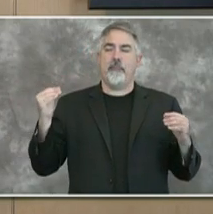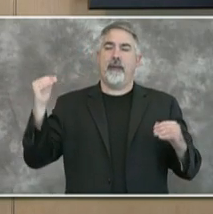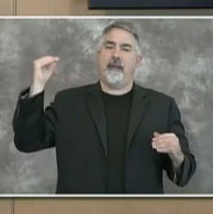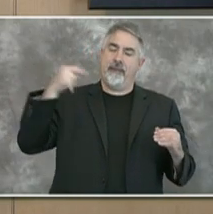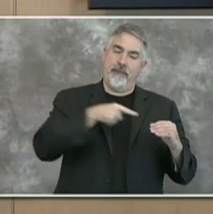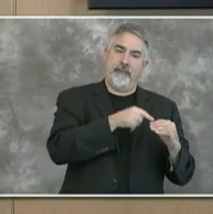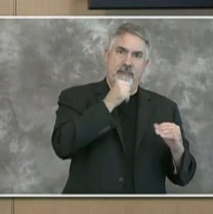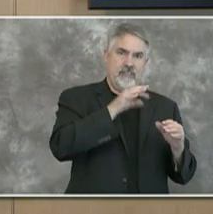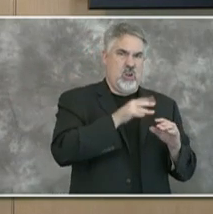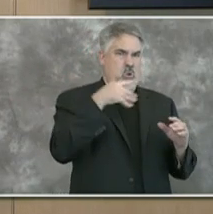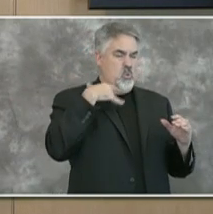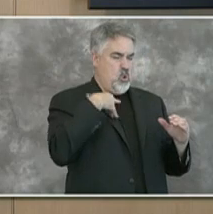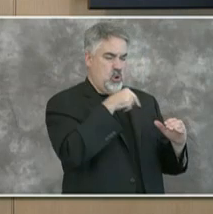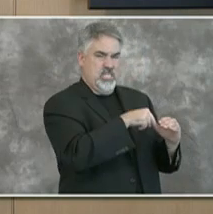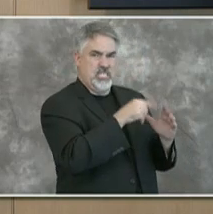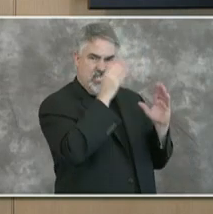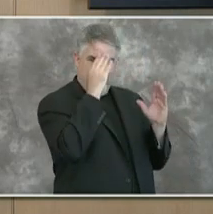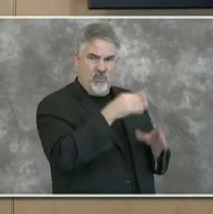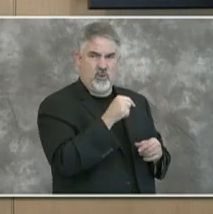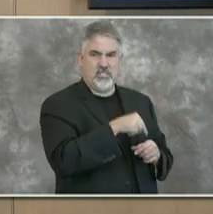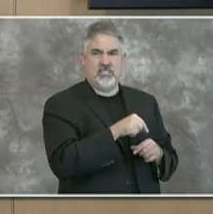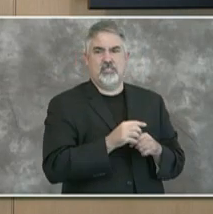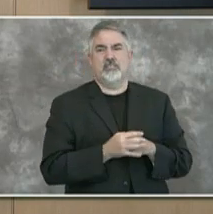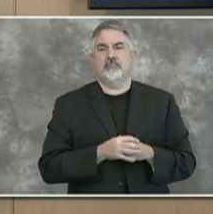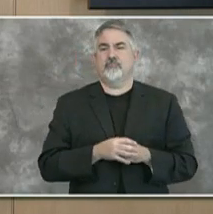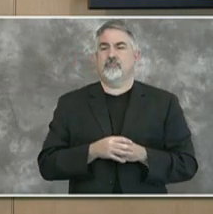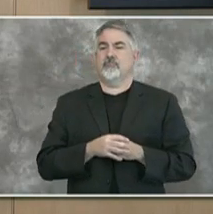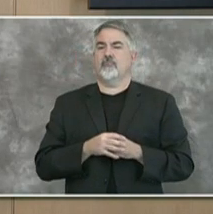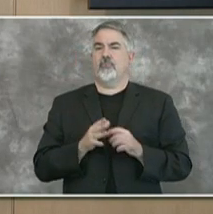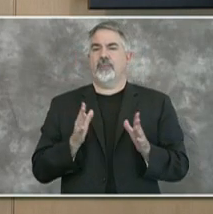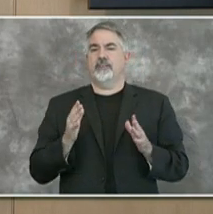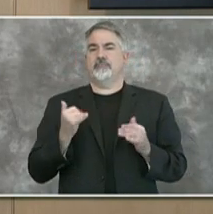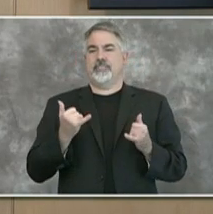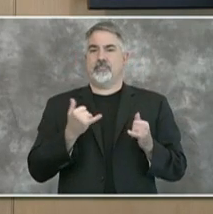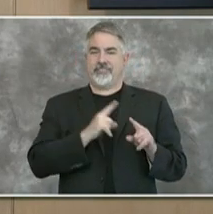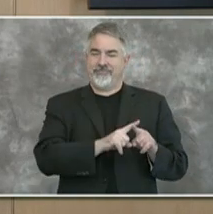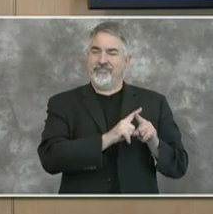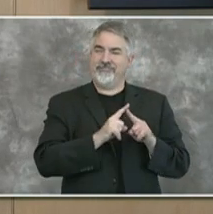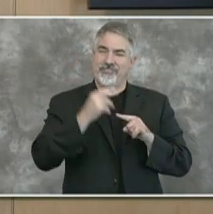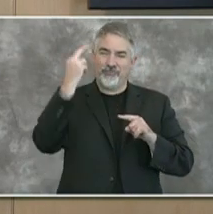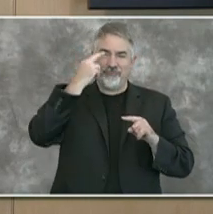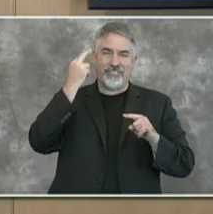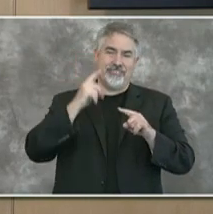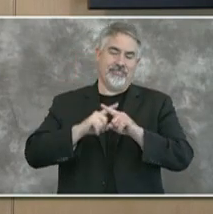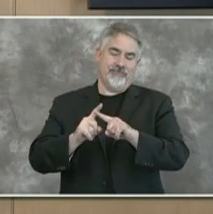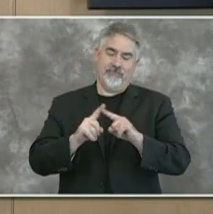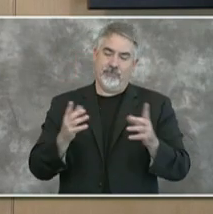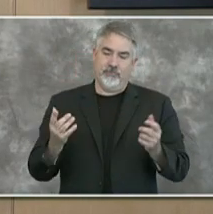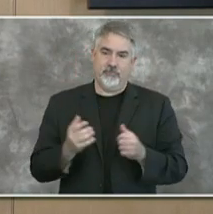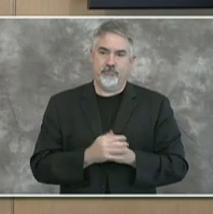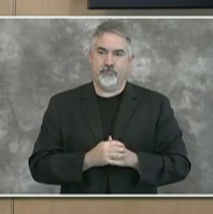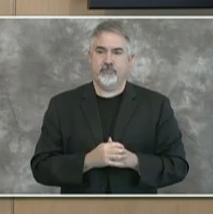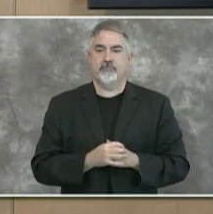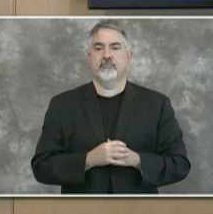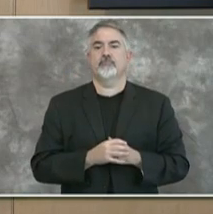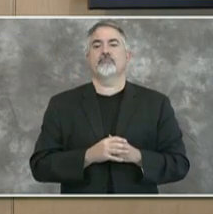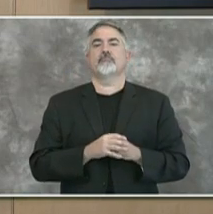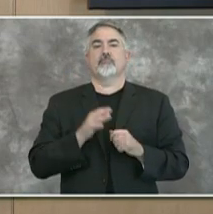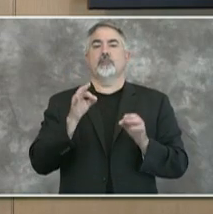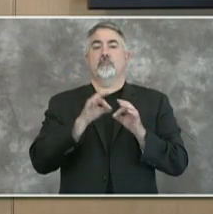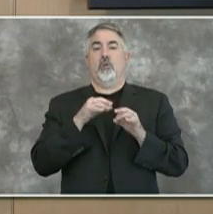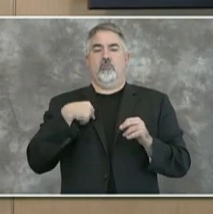which Supervisor Fletcher was speaking earlier, to help address needs among that population in